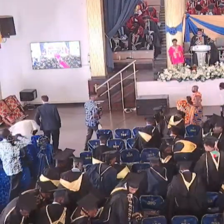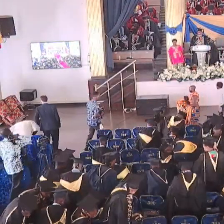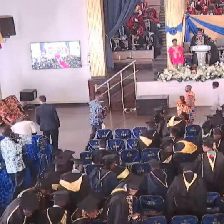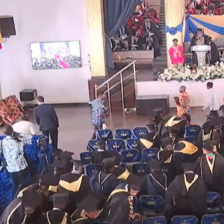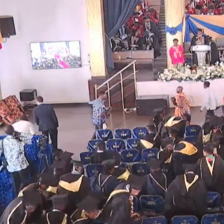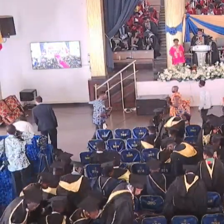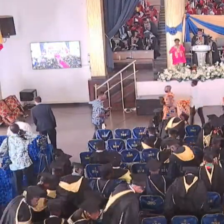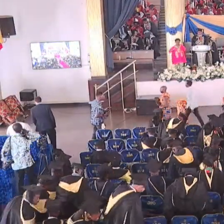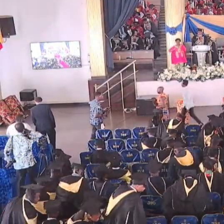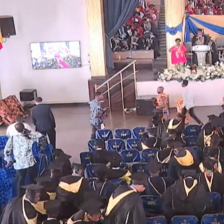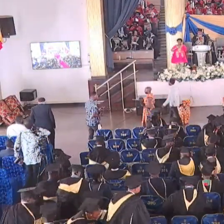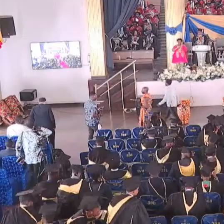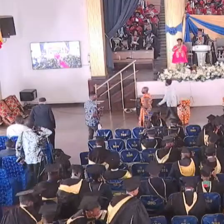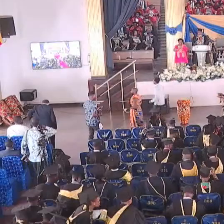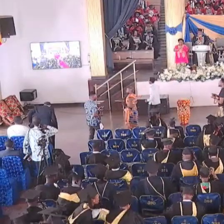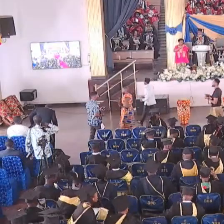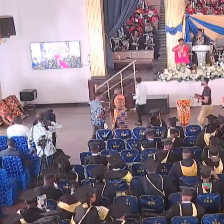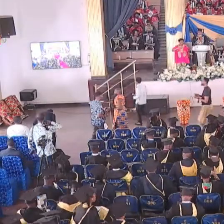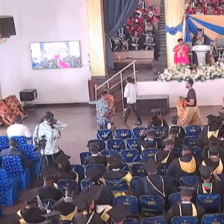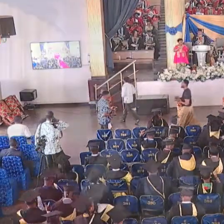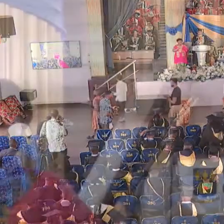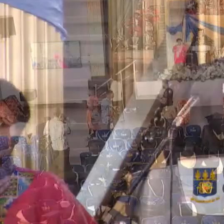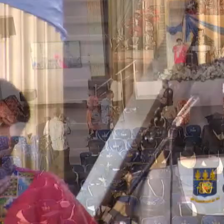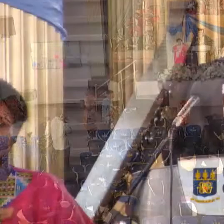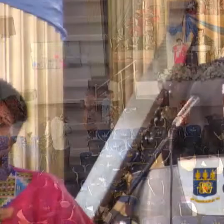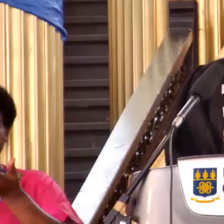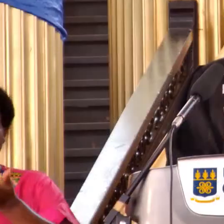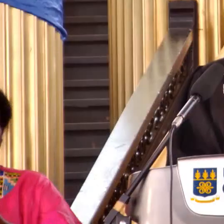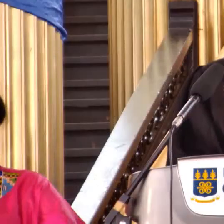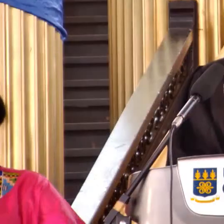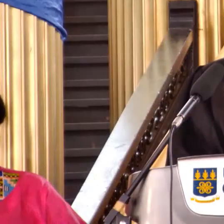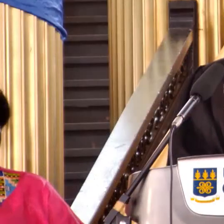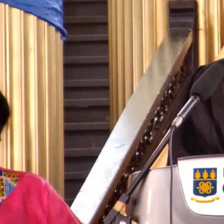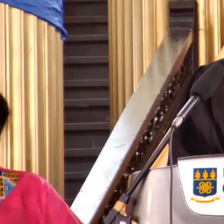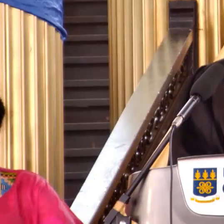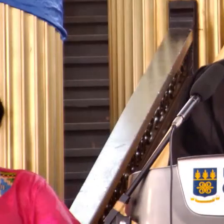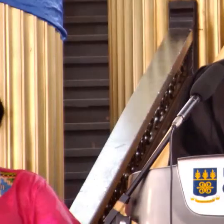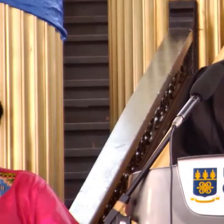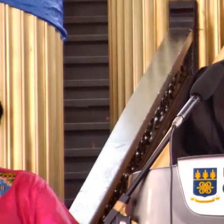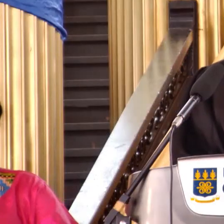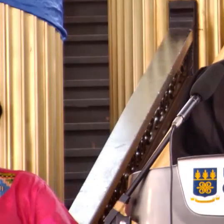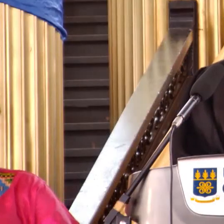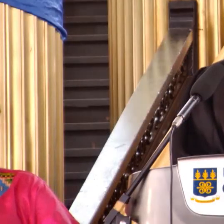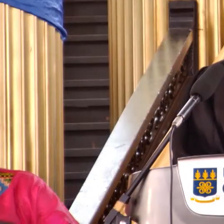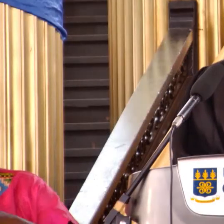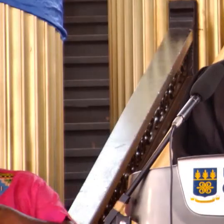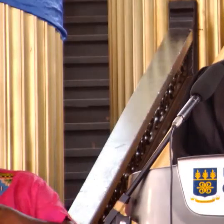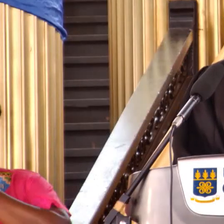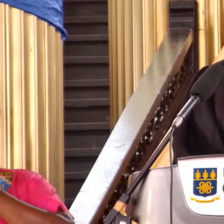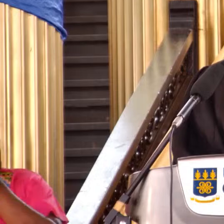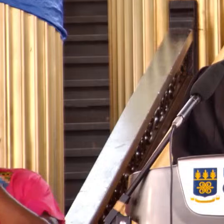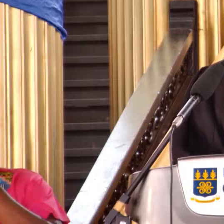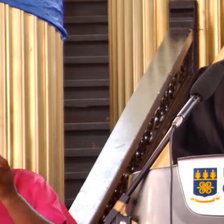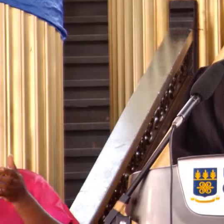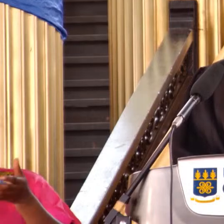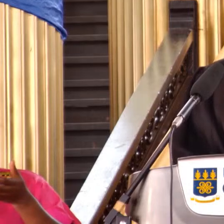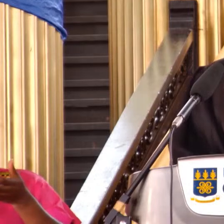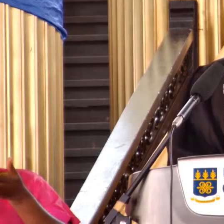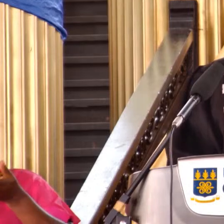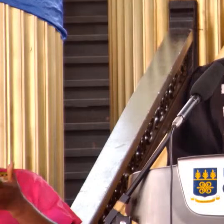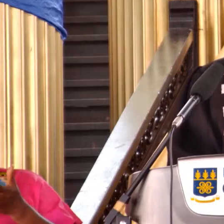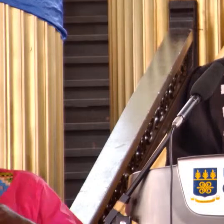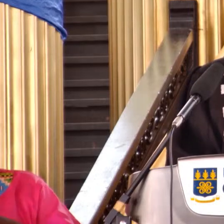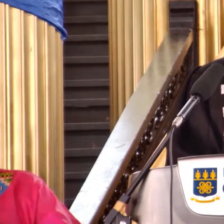Member of Council representing the Chancellor, the Pro-Vice Chancellor with responsibility for academic and student affairs,